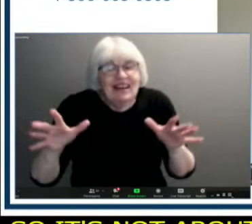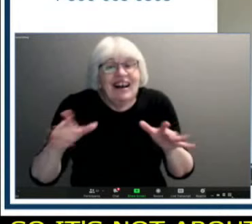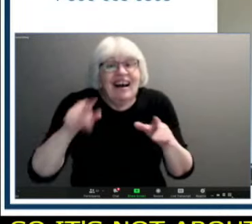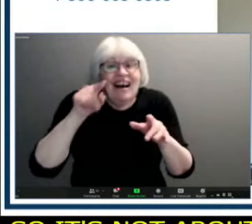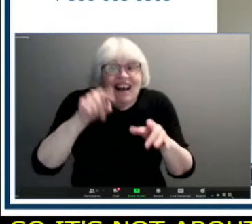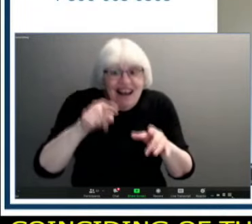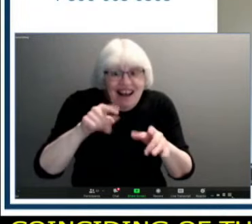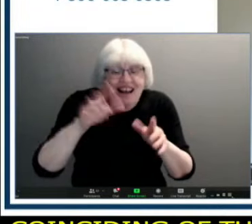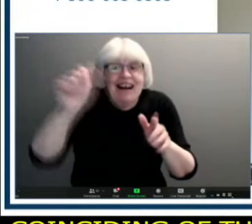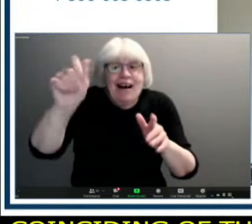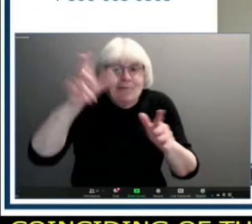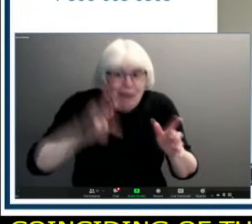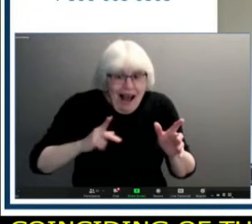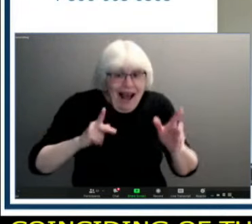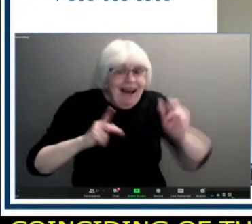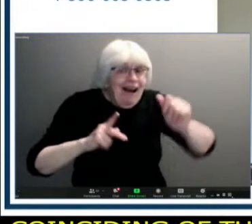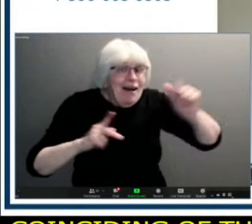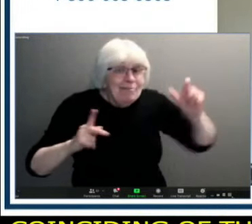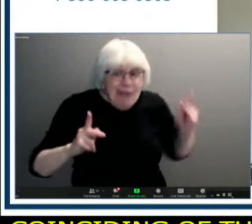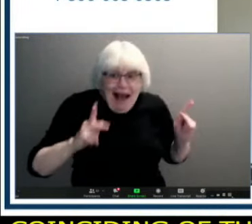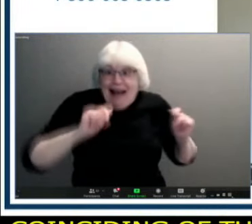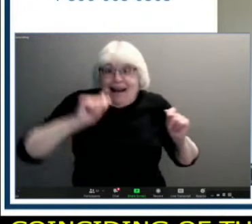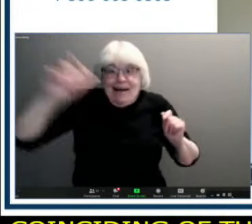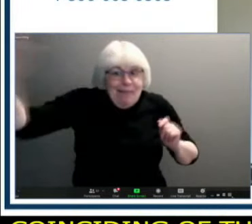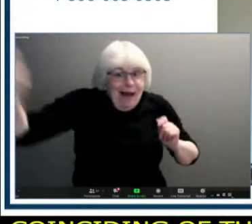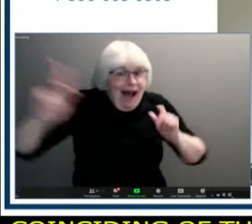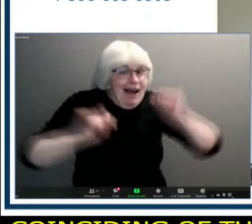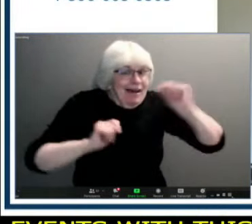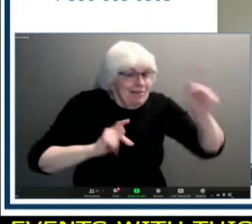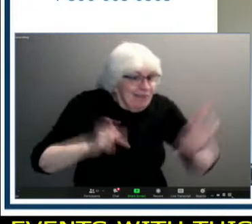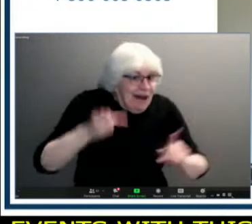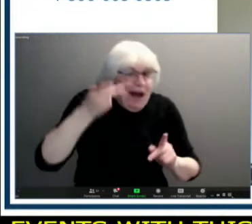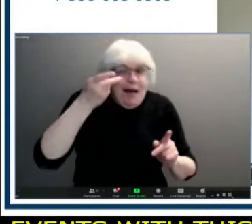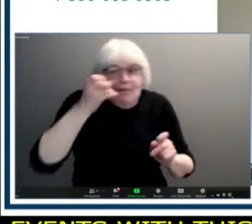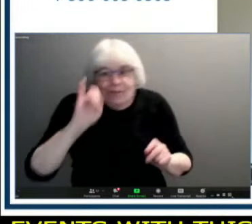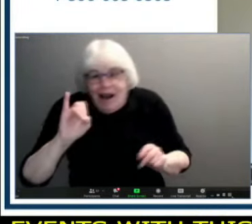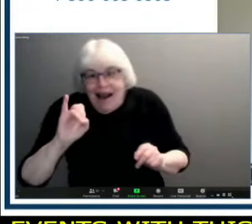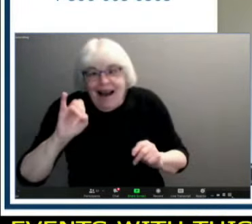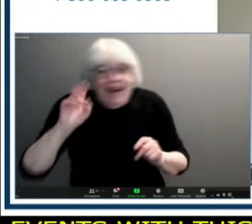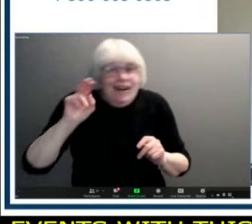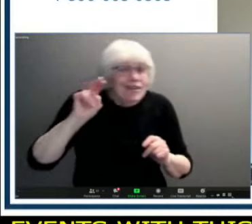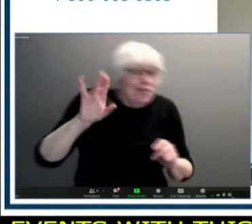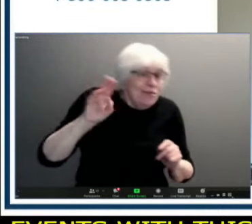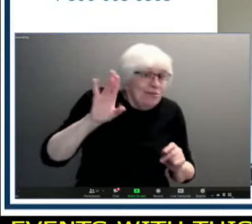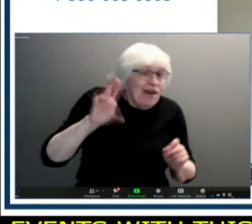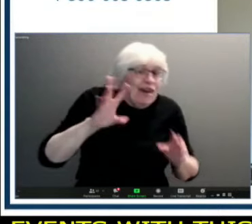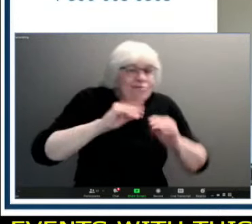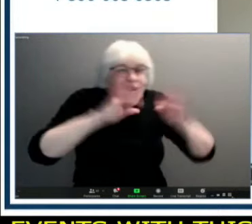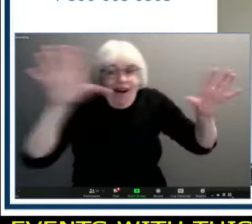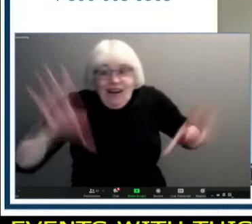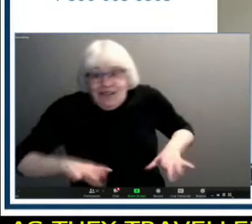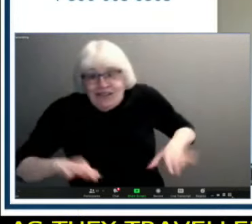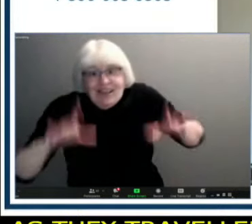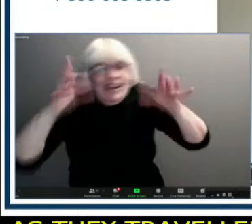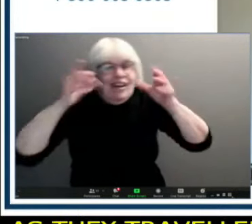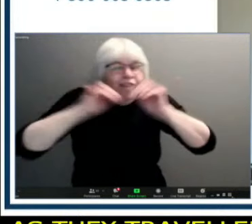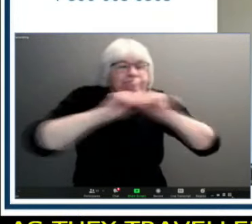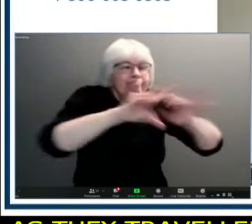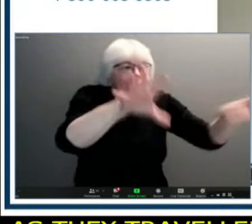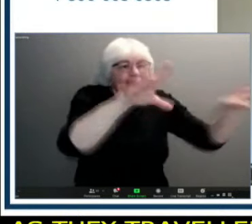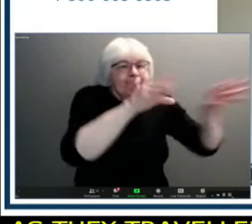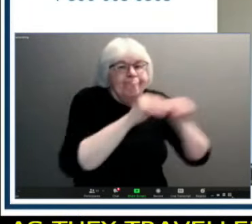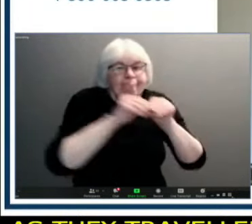home to other parts of the province, took that. So that's how we now have this significant spread within especially in the Halifax